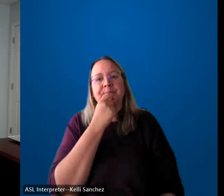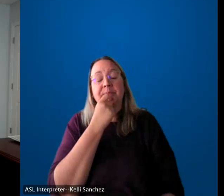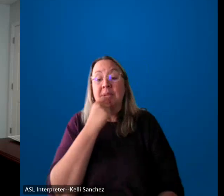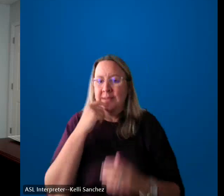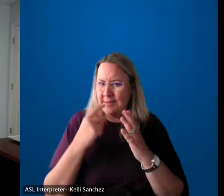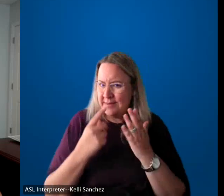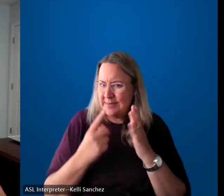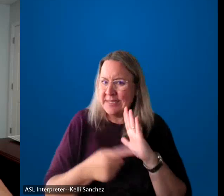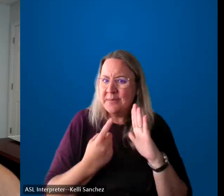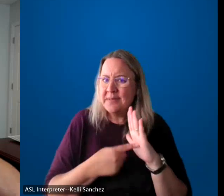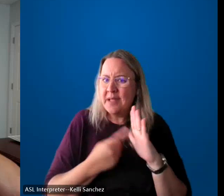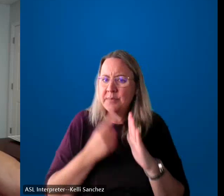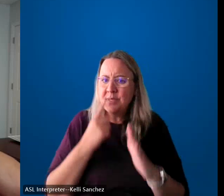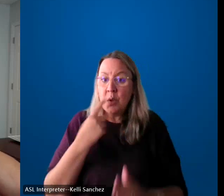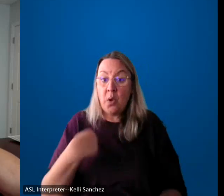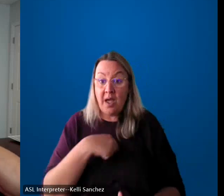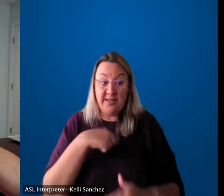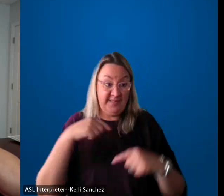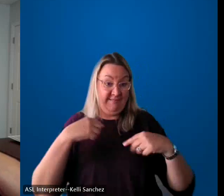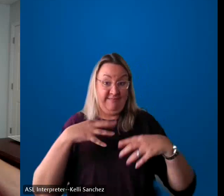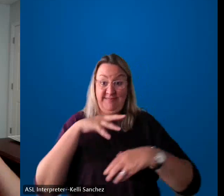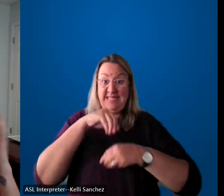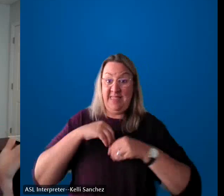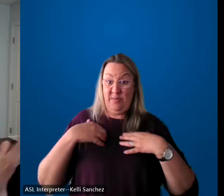sometimes even us as in the recovery community, like